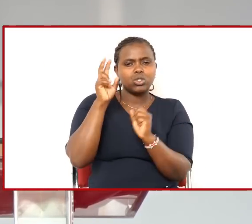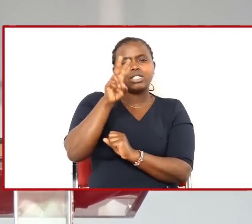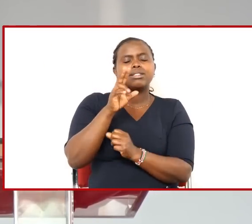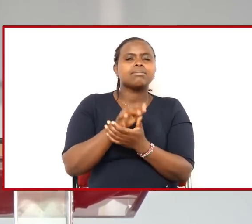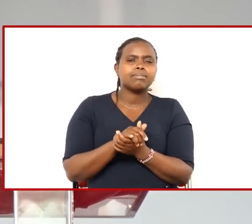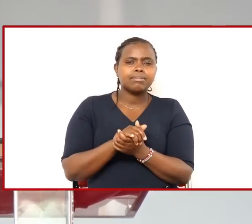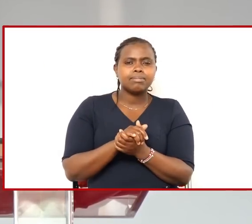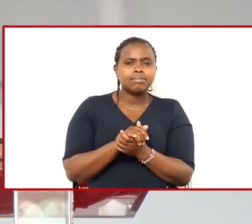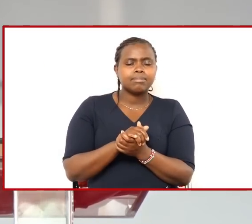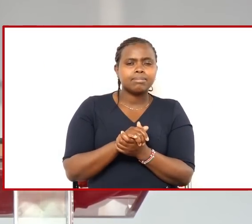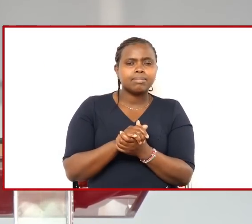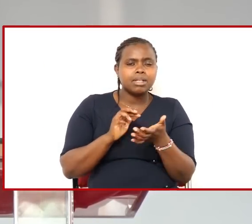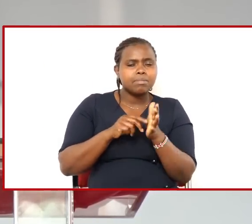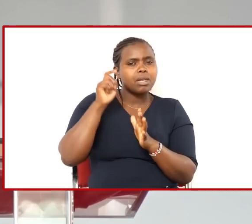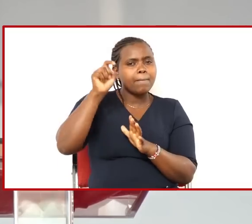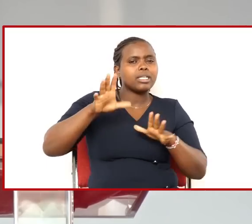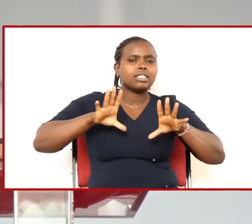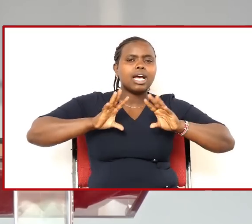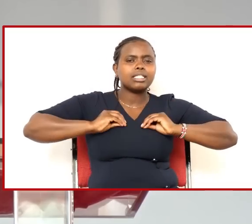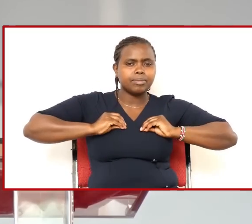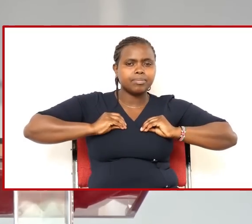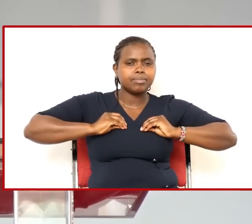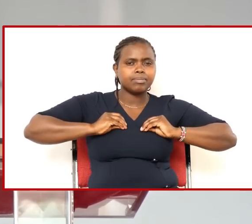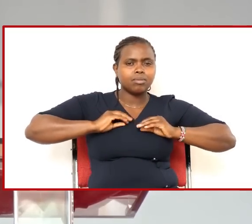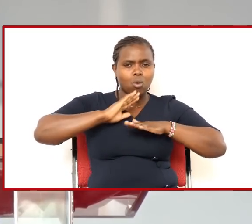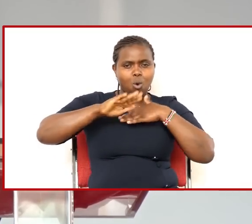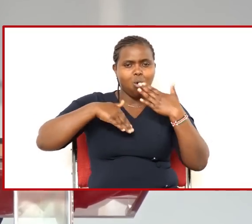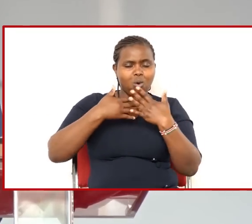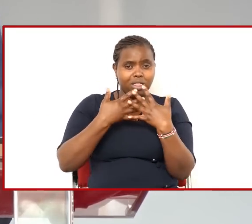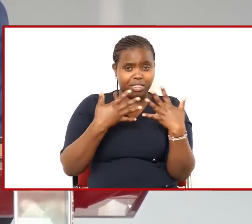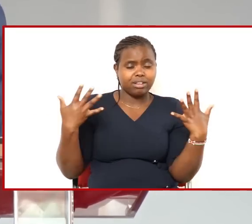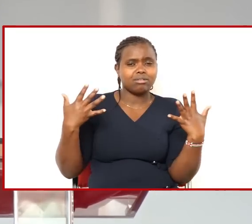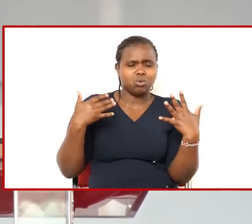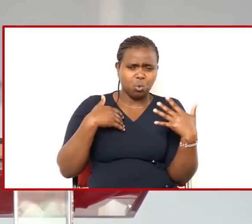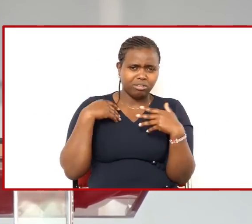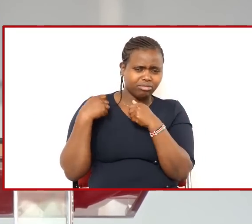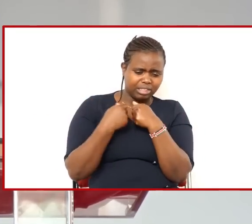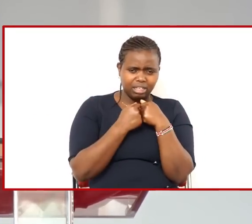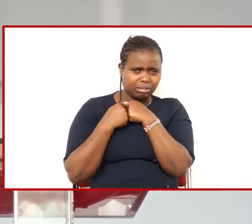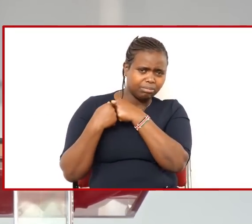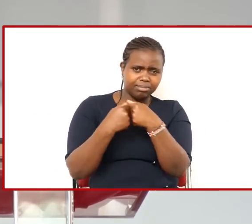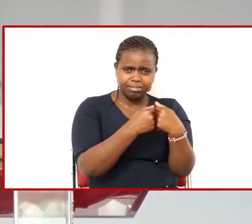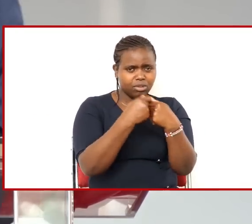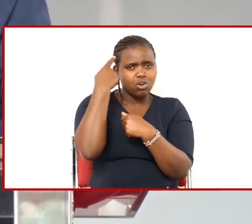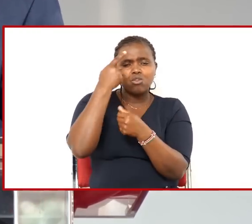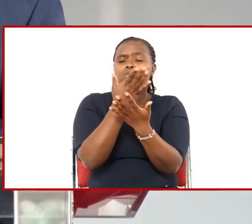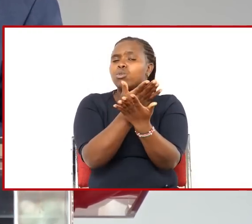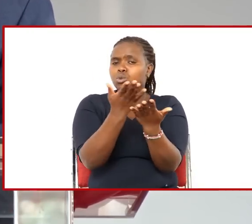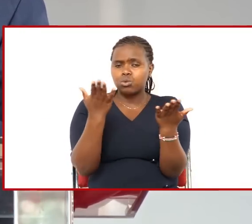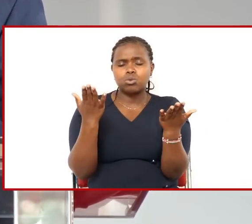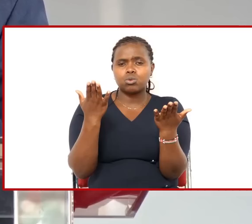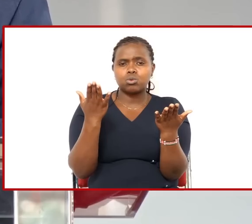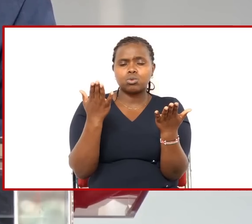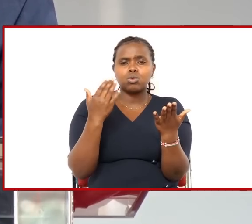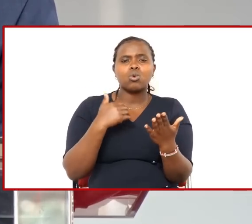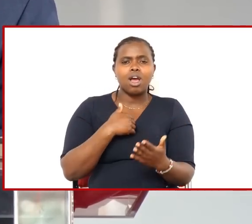feature. So you have to accept all that to go through that process in order for you